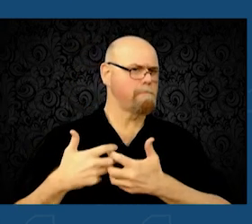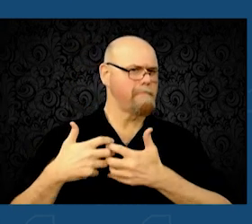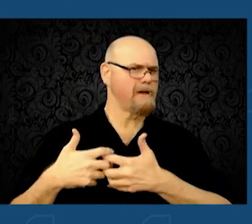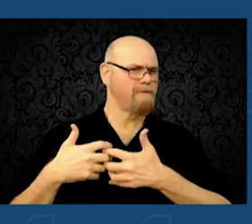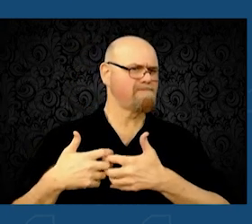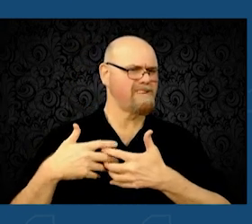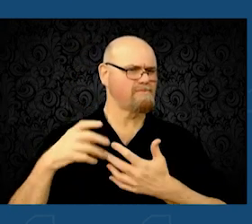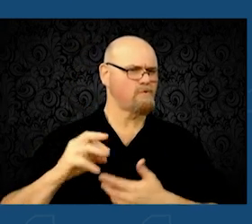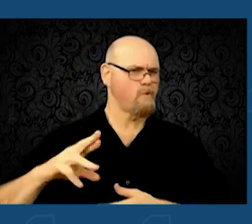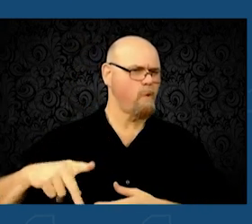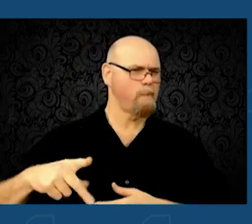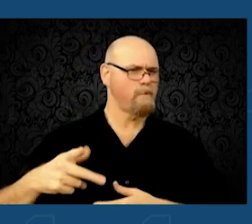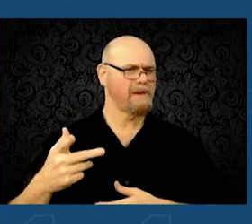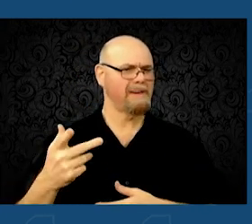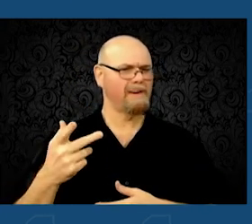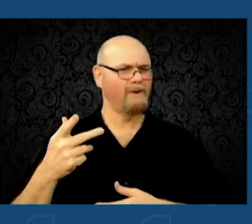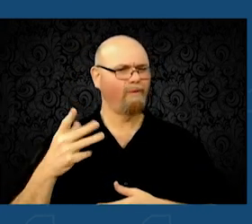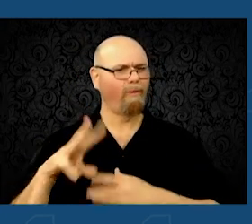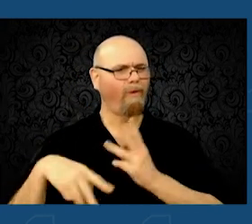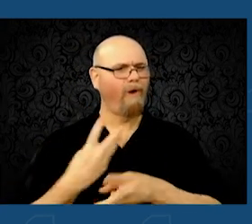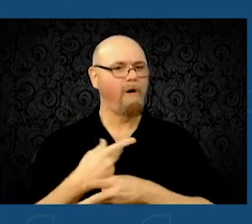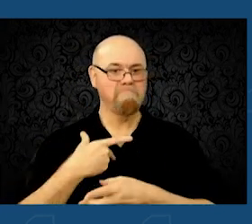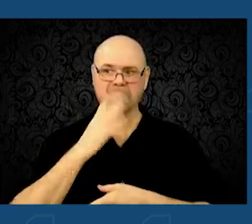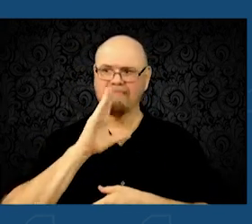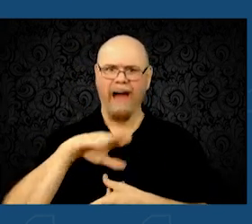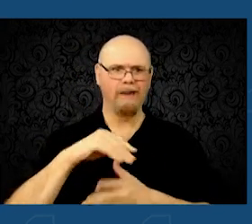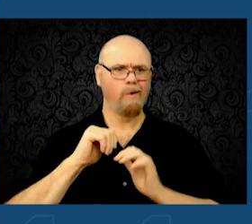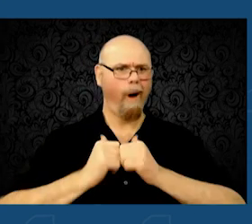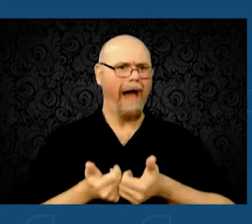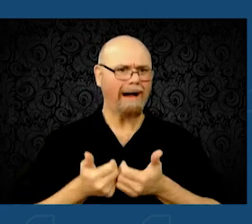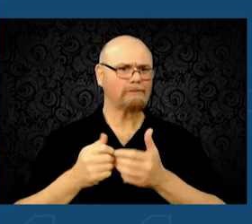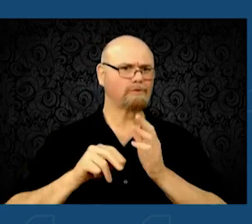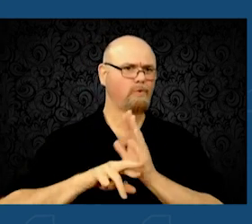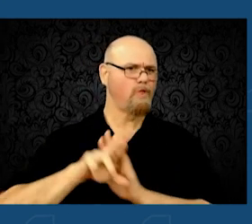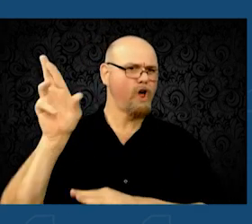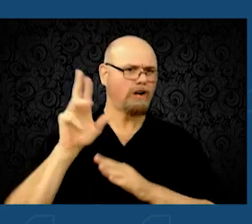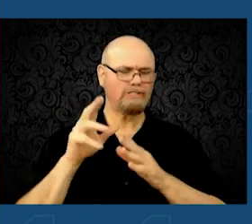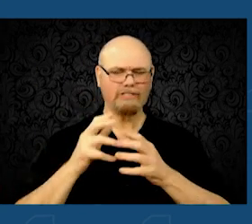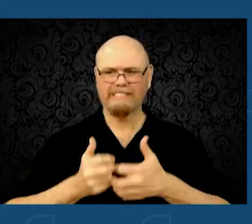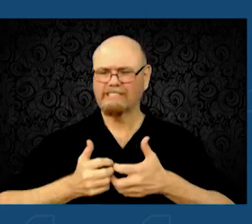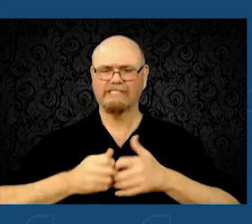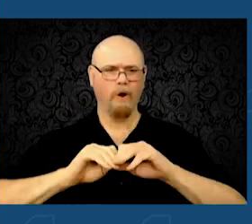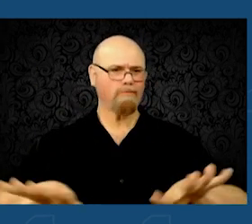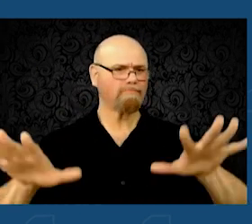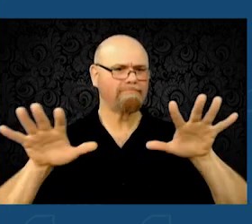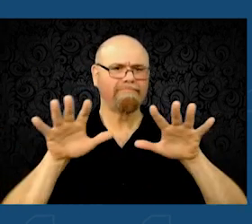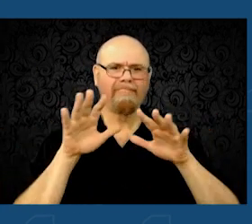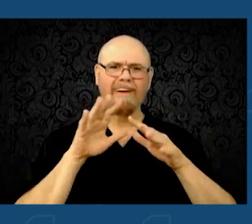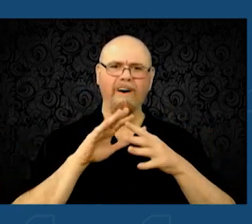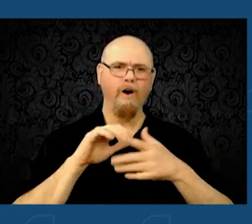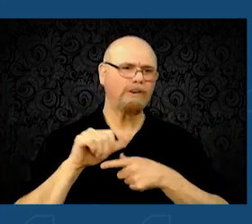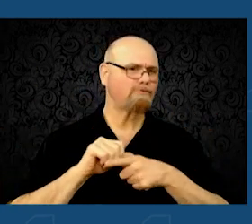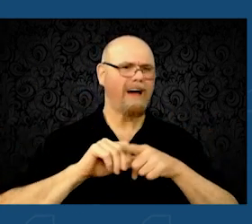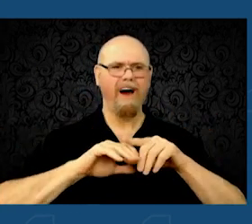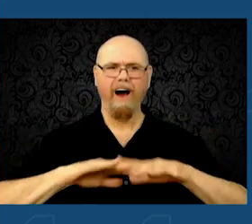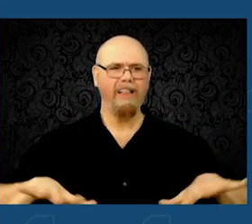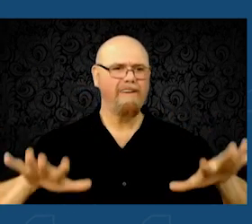world. I know how to launch engines, transmissions all over the world. But as far as to deal with